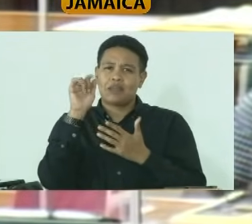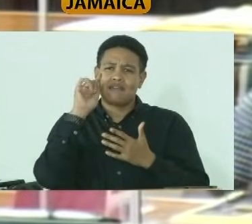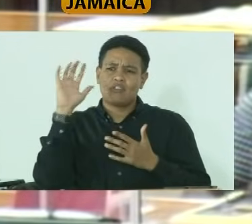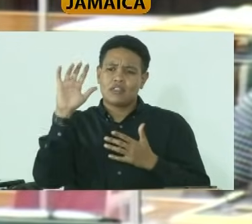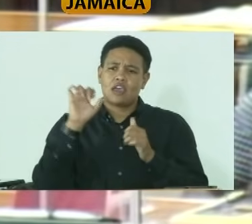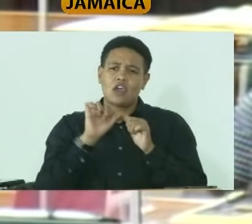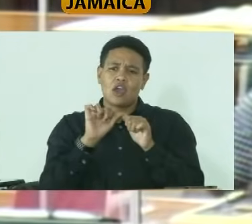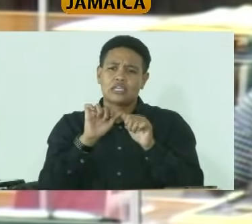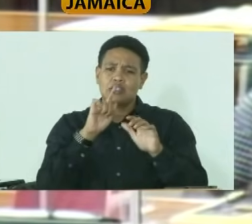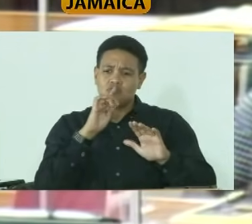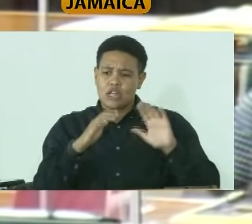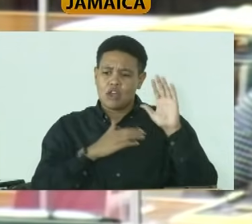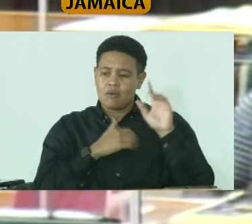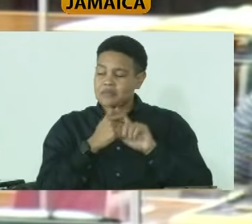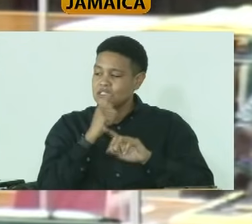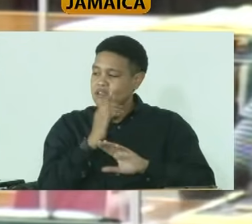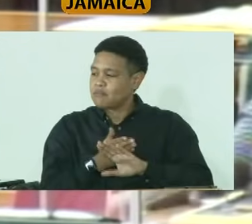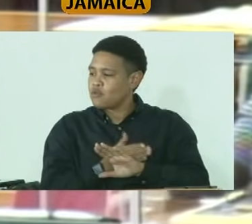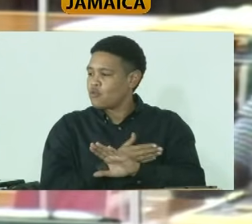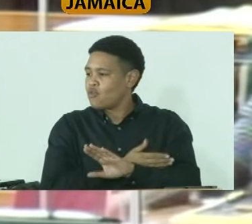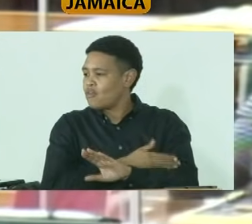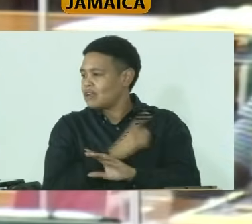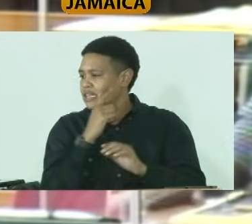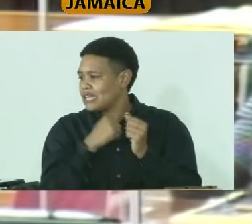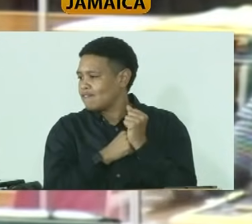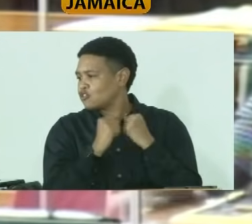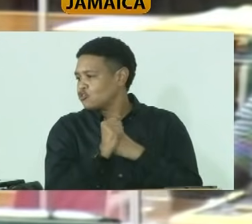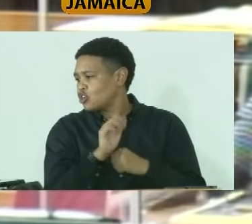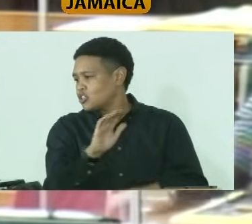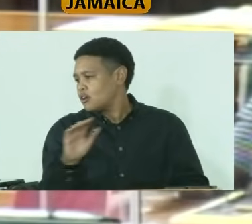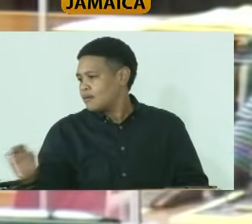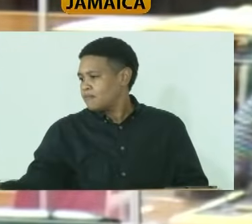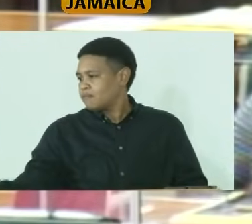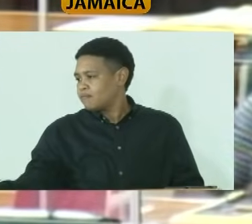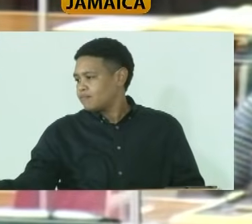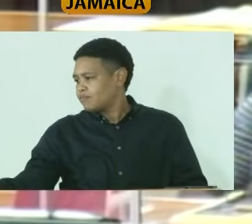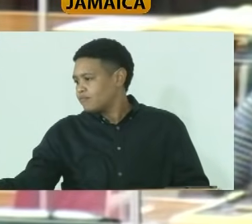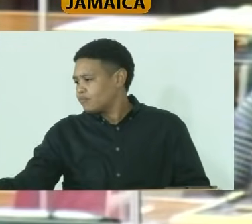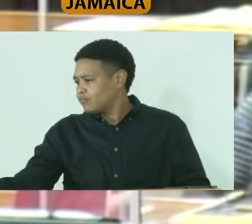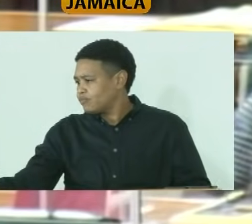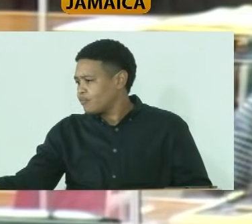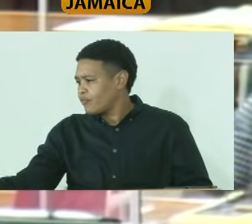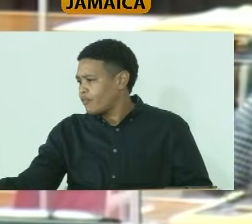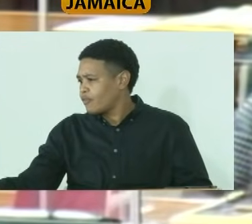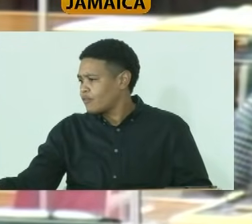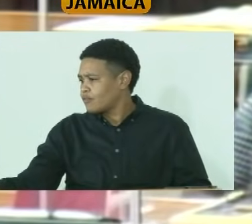continued commitment to improving the infrastructure in East Central.